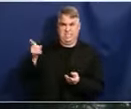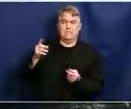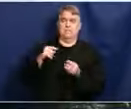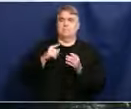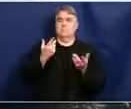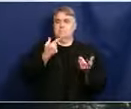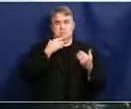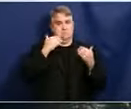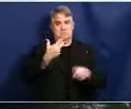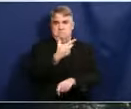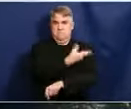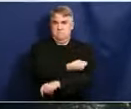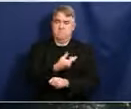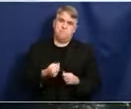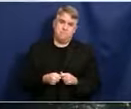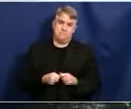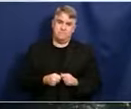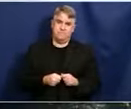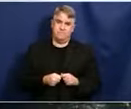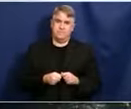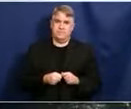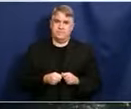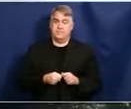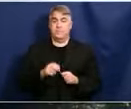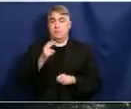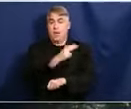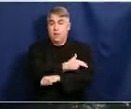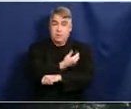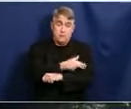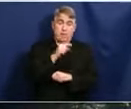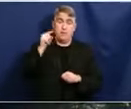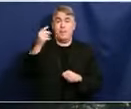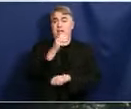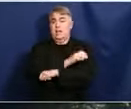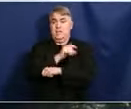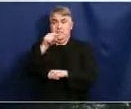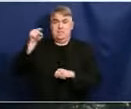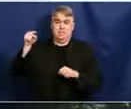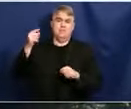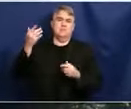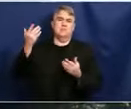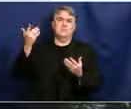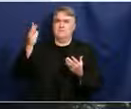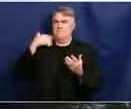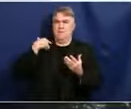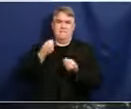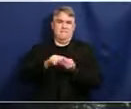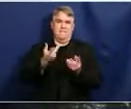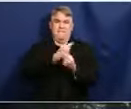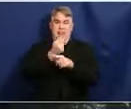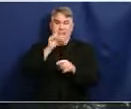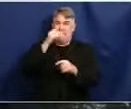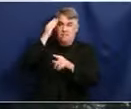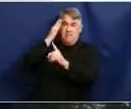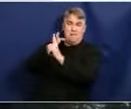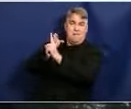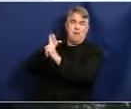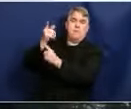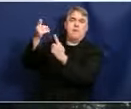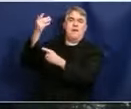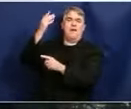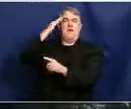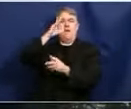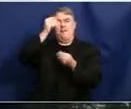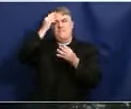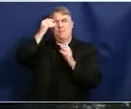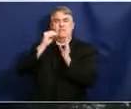But we will make our public sites available for individuals as well. We know not everyone is in the healthcare system. Not everyone has a doctor or a place